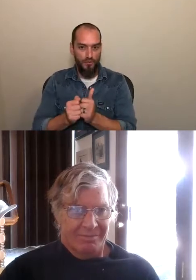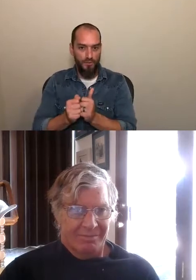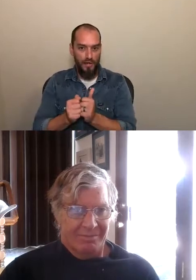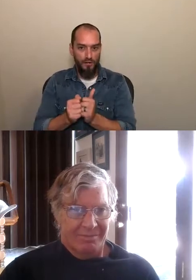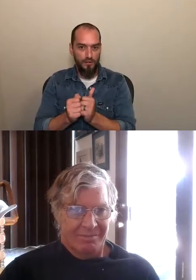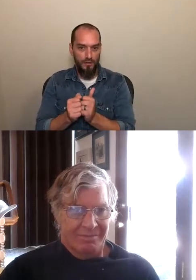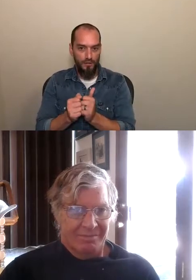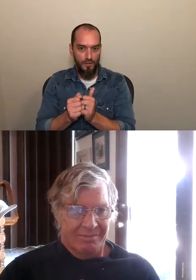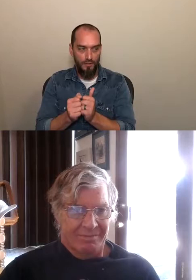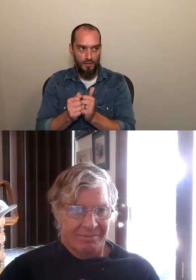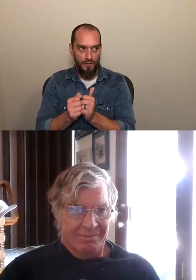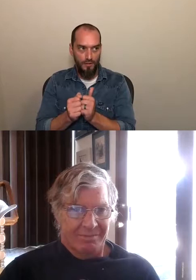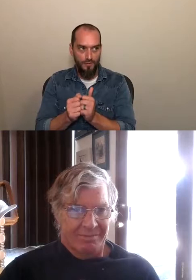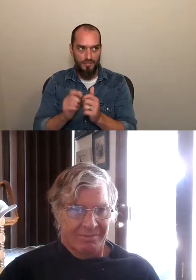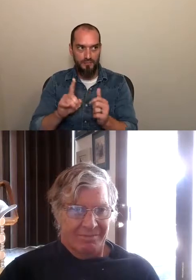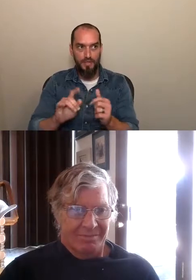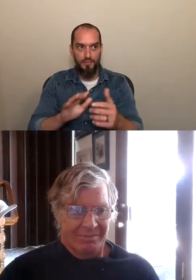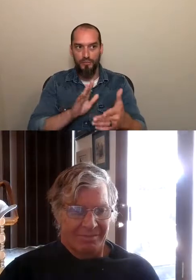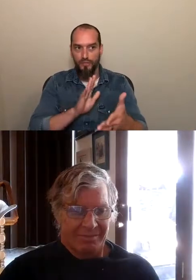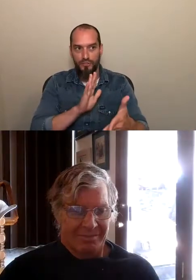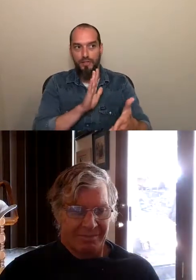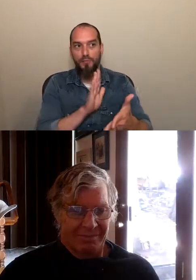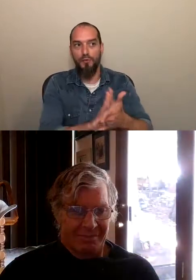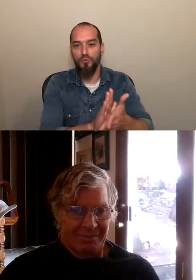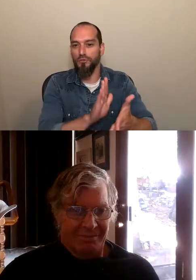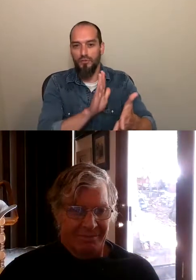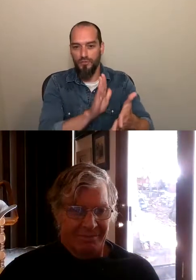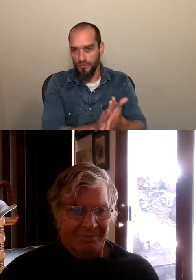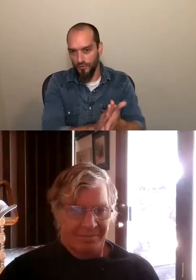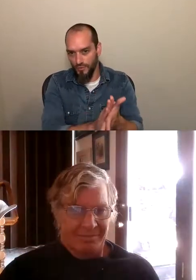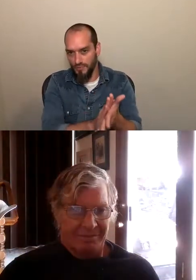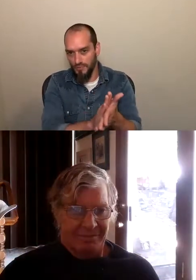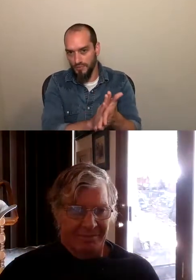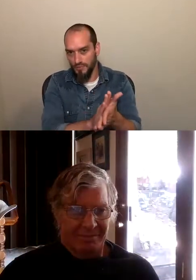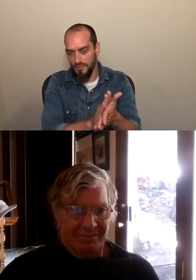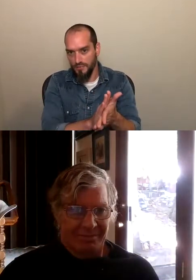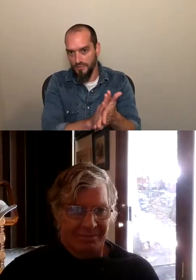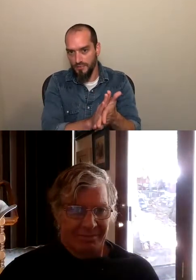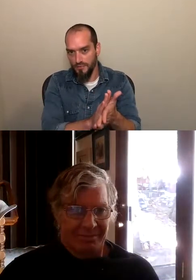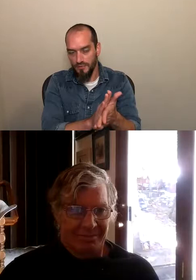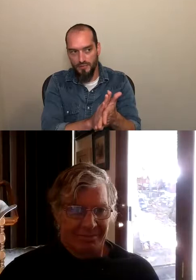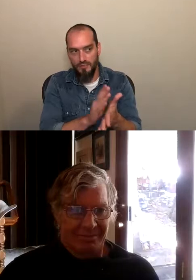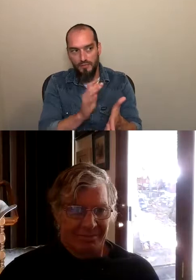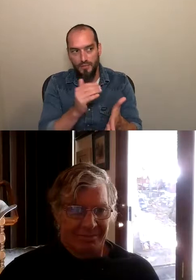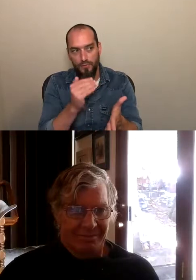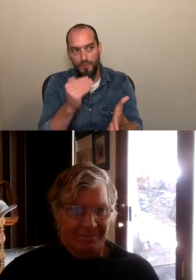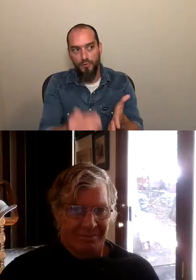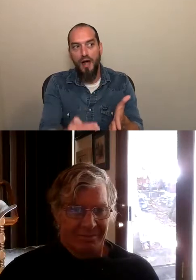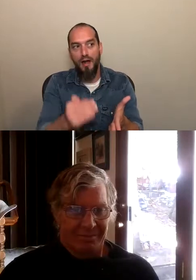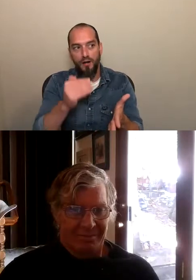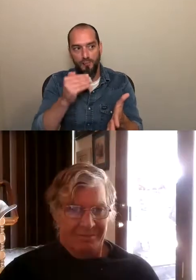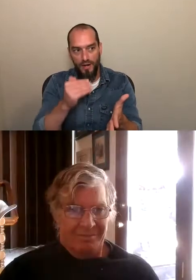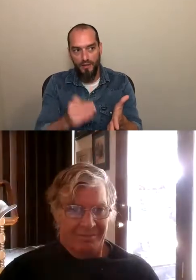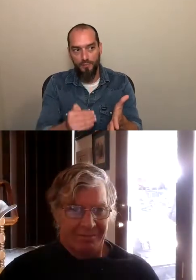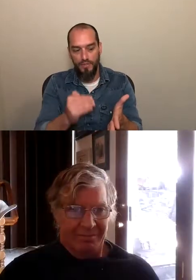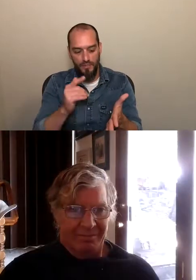that wall. But now, at the same time, if we understand that mold grows on the surface, look, when people